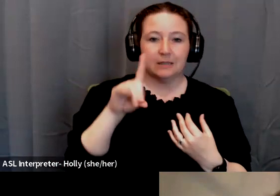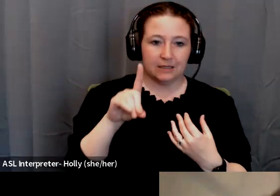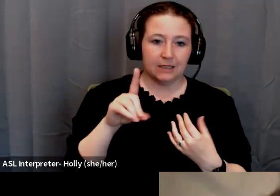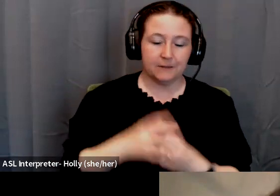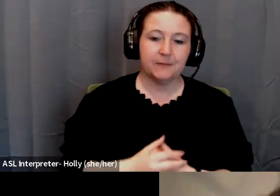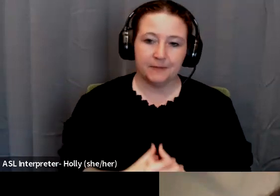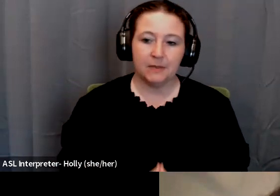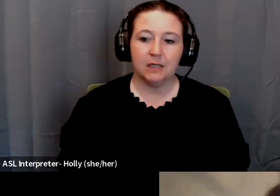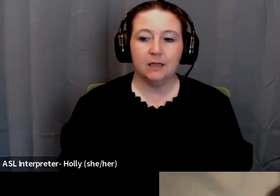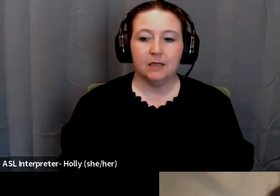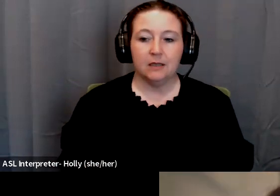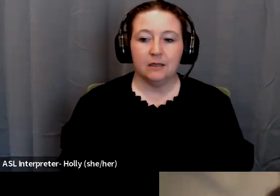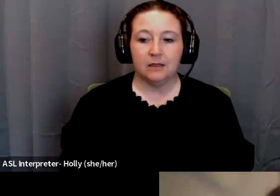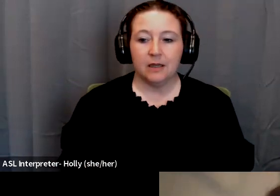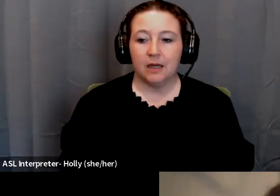So,